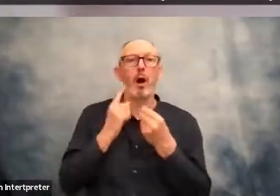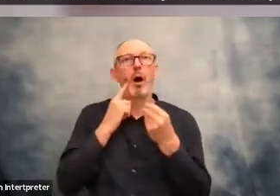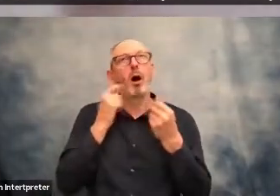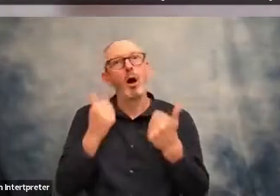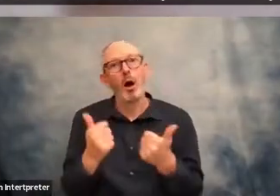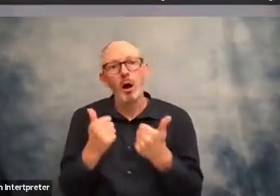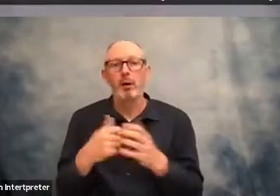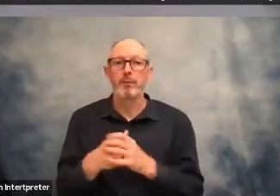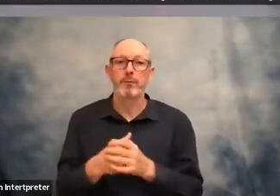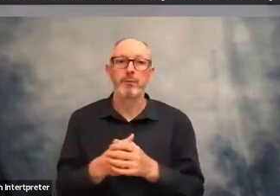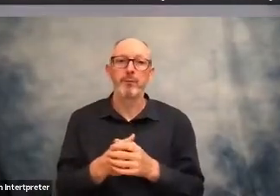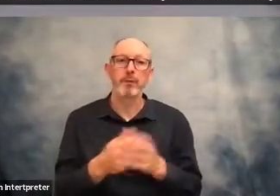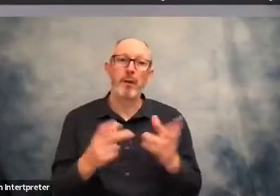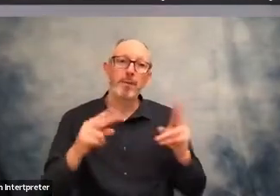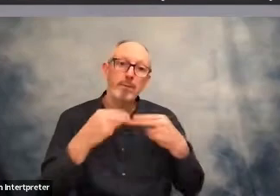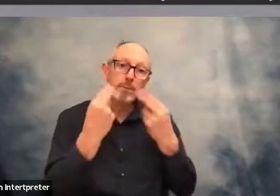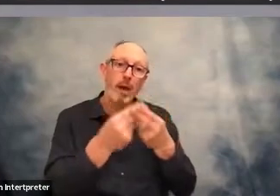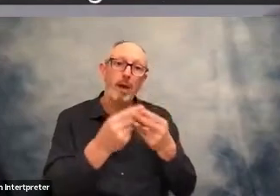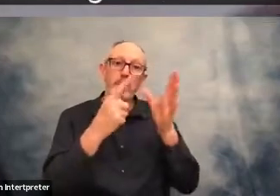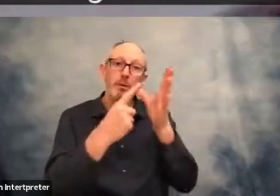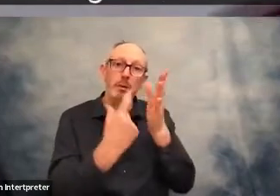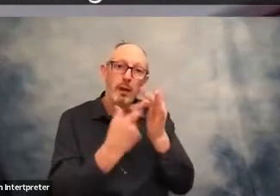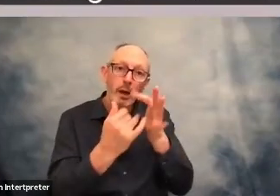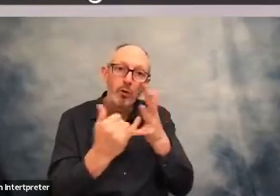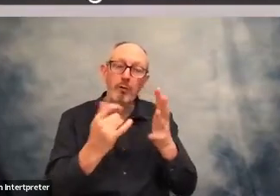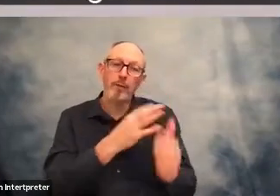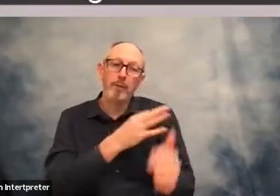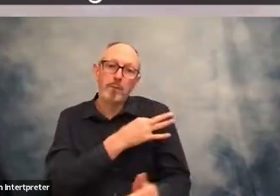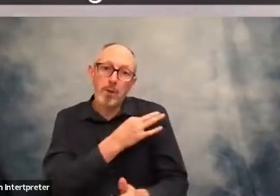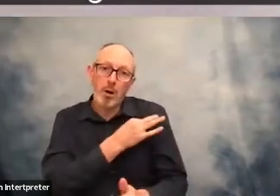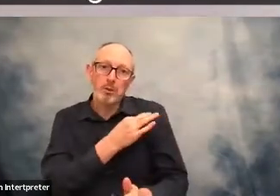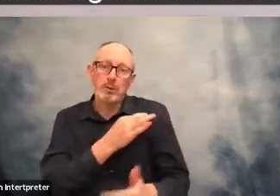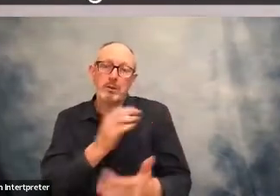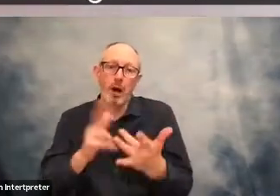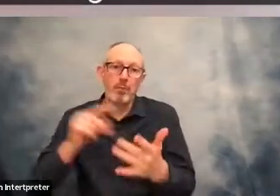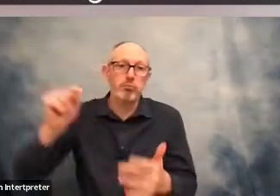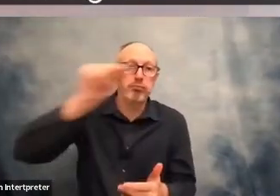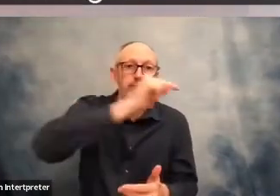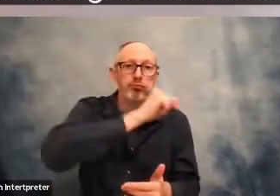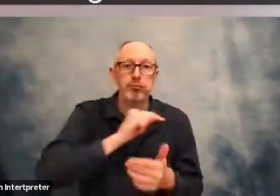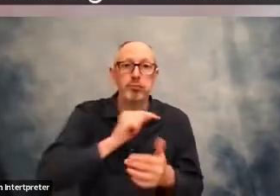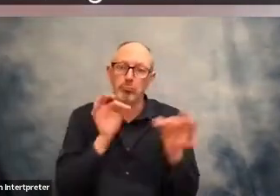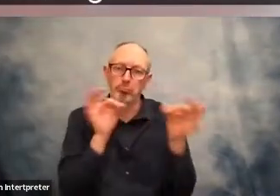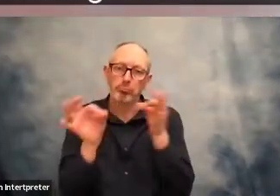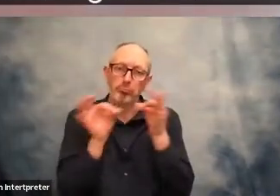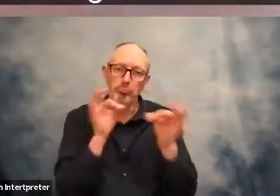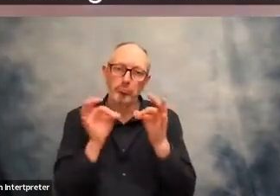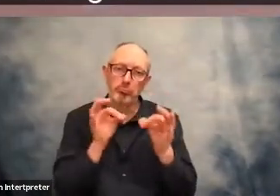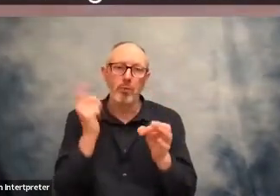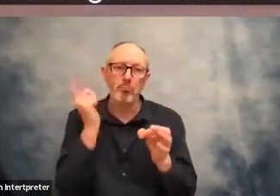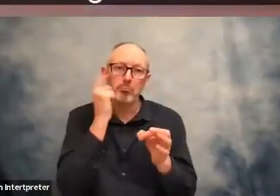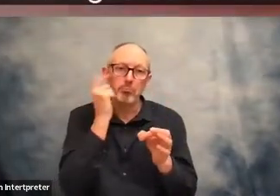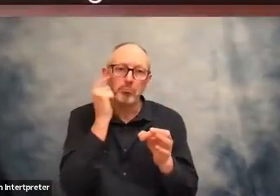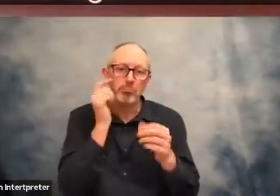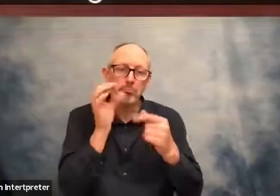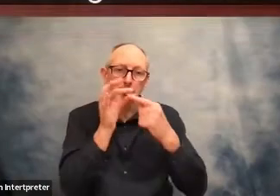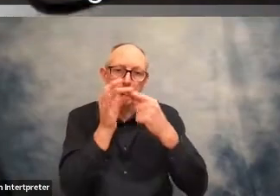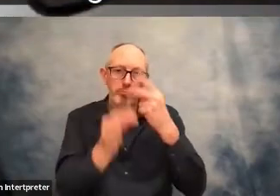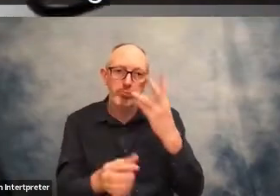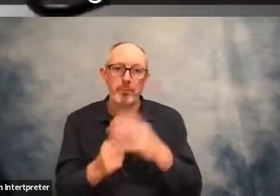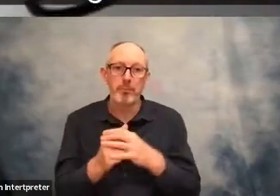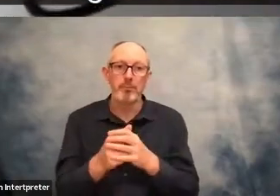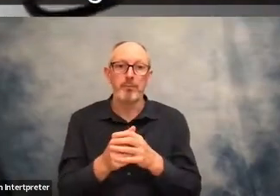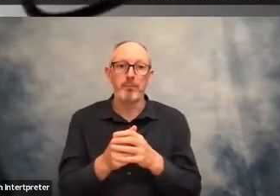together families, carers, volunteers, and industry partners to co-design practical solutions. The redesigned